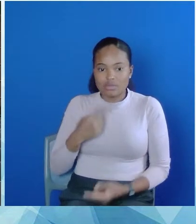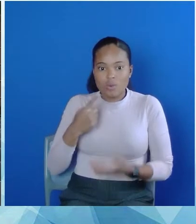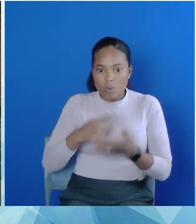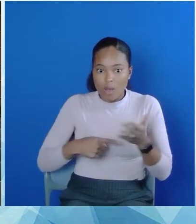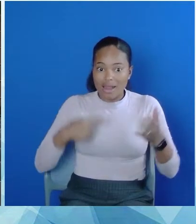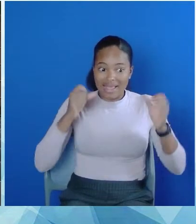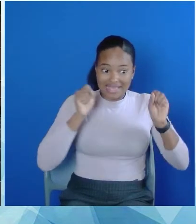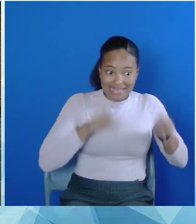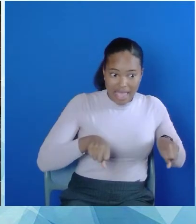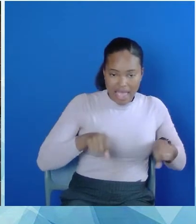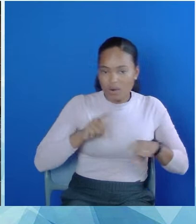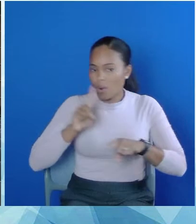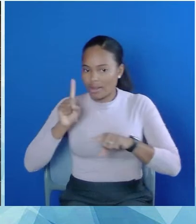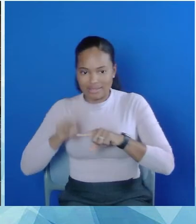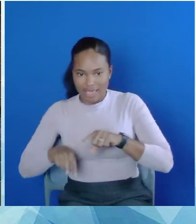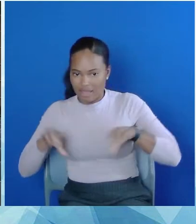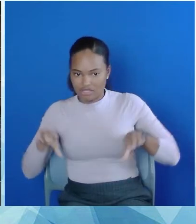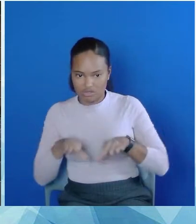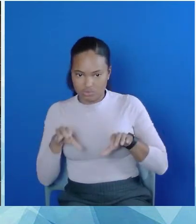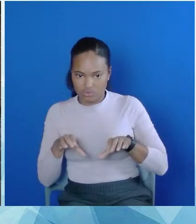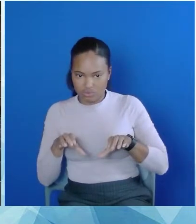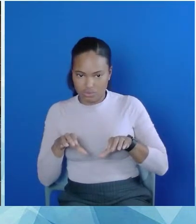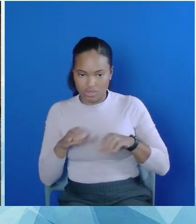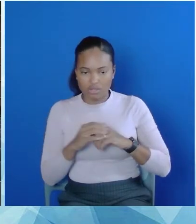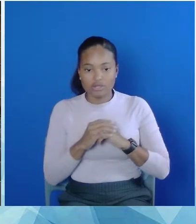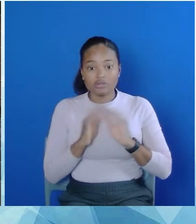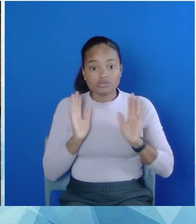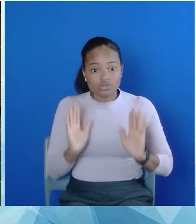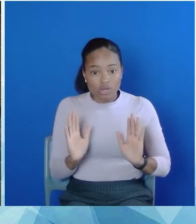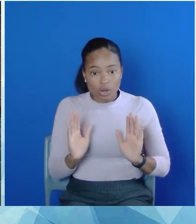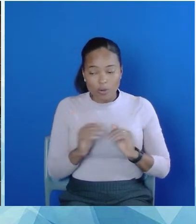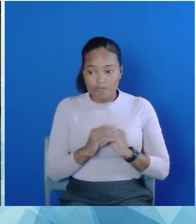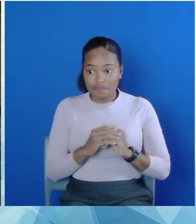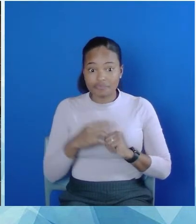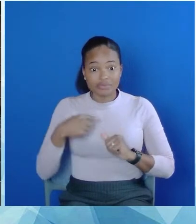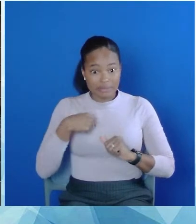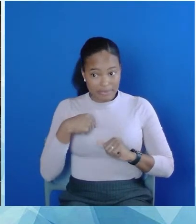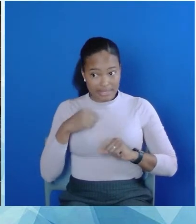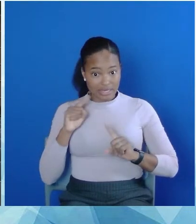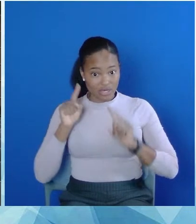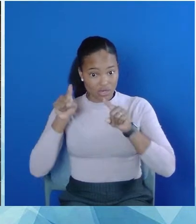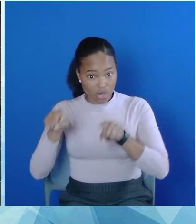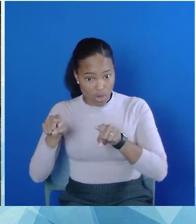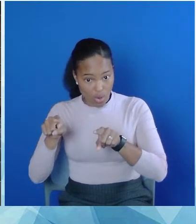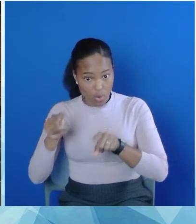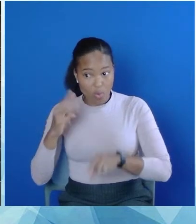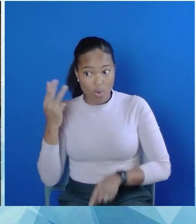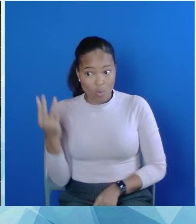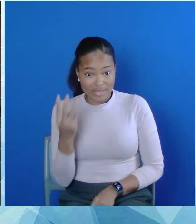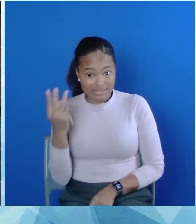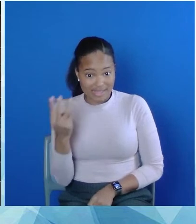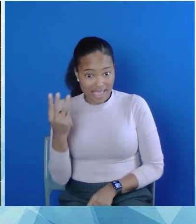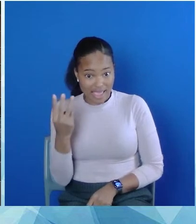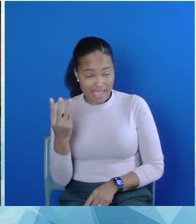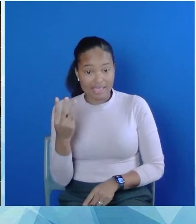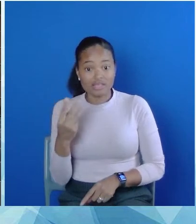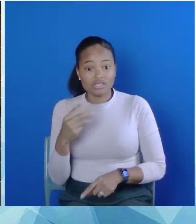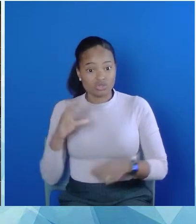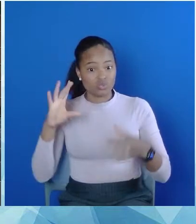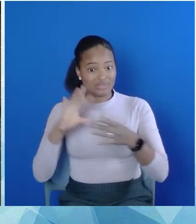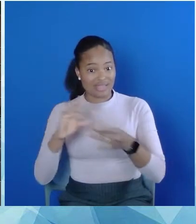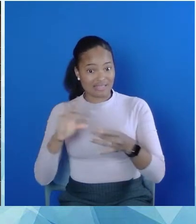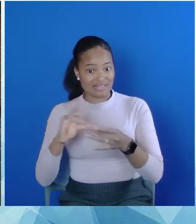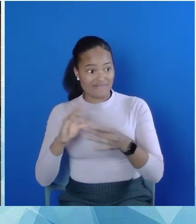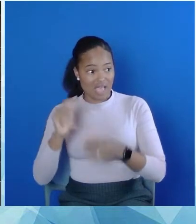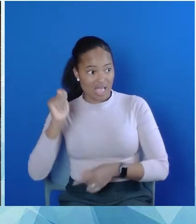and cannot do. So when I went up there on Wednesday to testify, what I did was